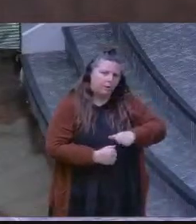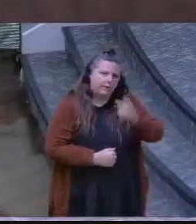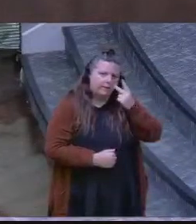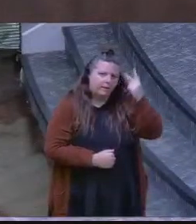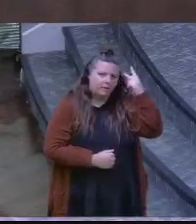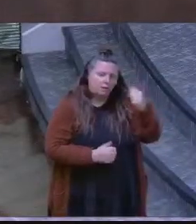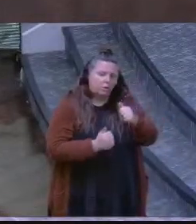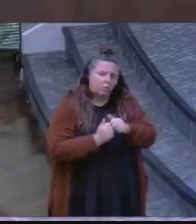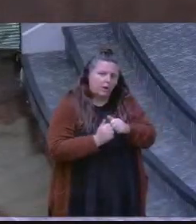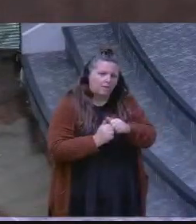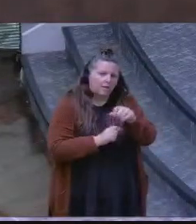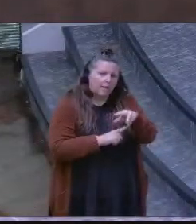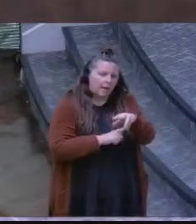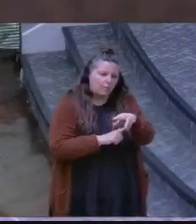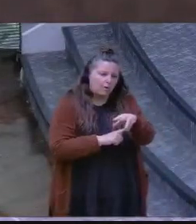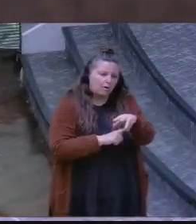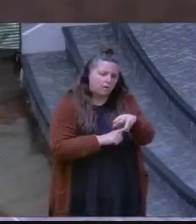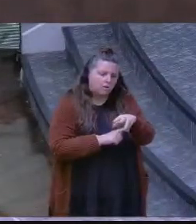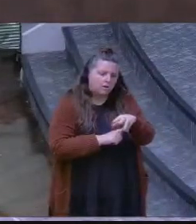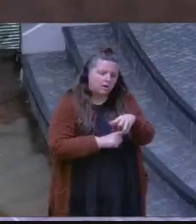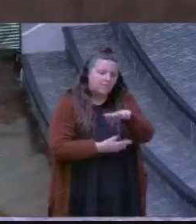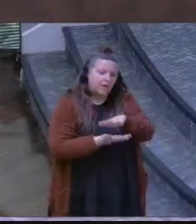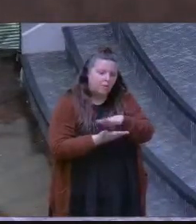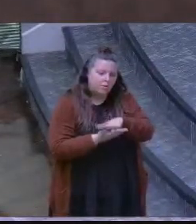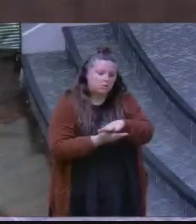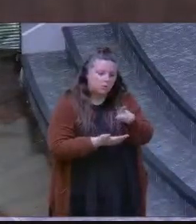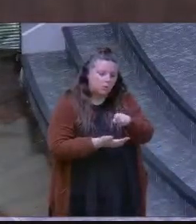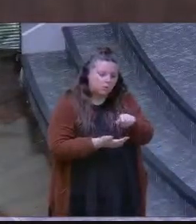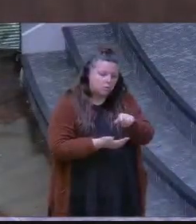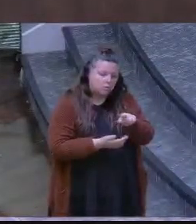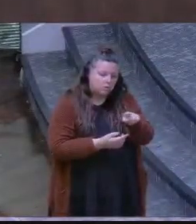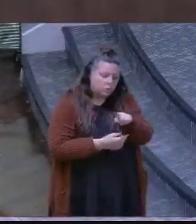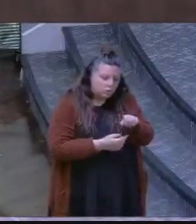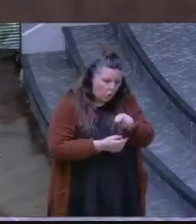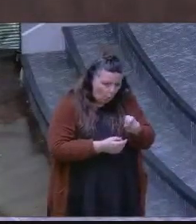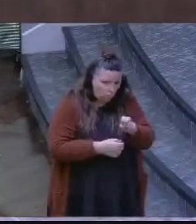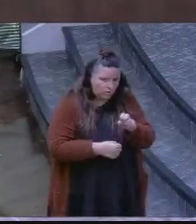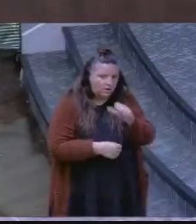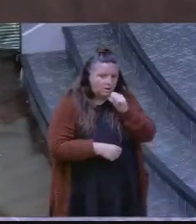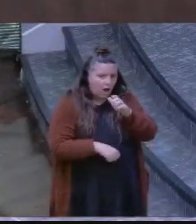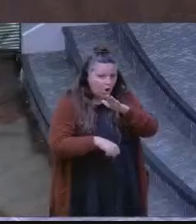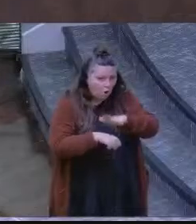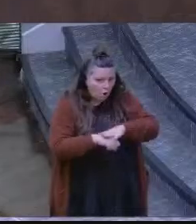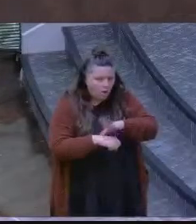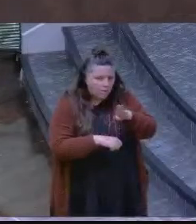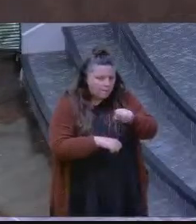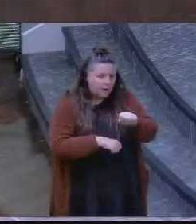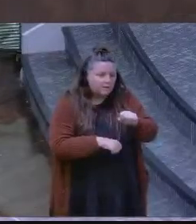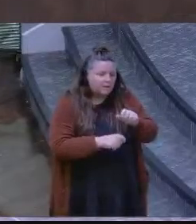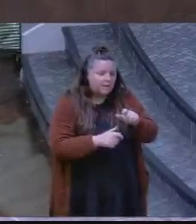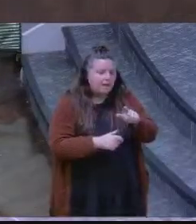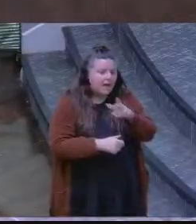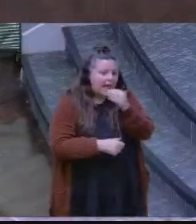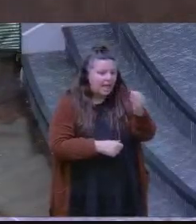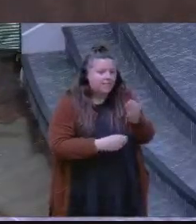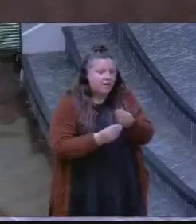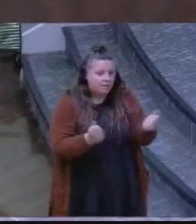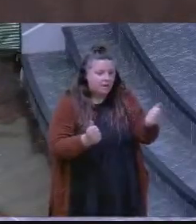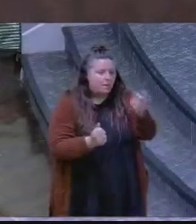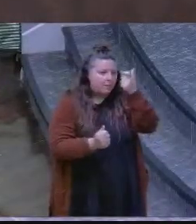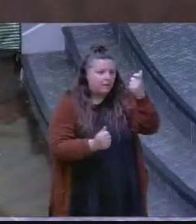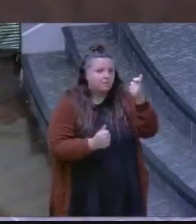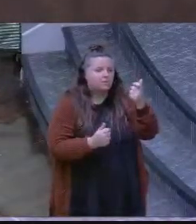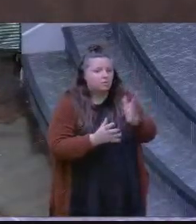with the county was that they were the school zones, not on the buses, and they got phased out because there was a lot of successful lawsuits from